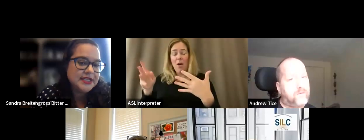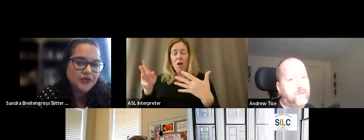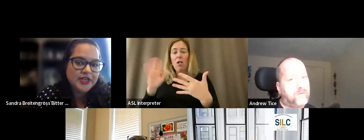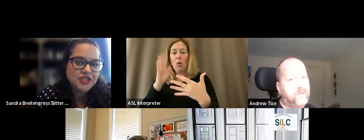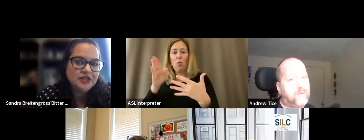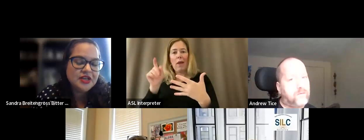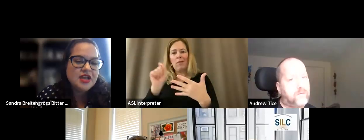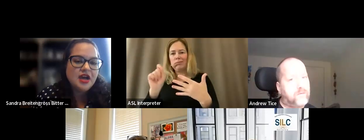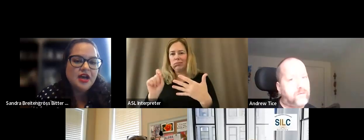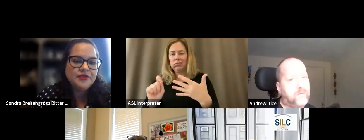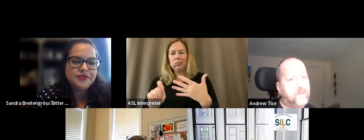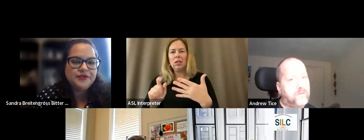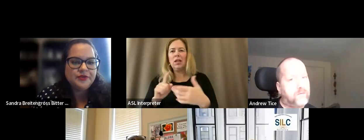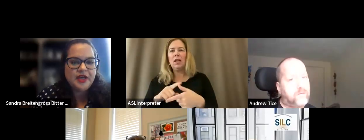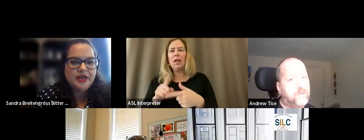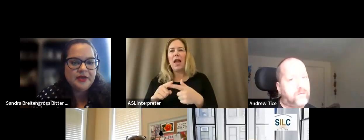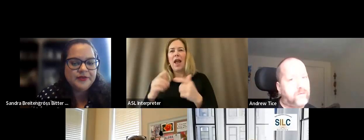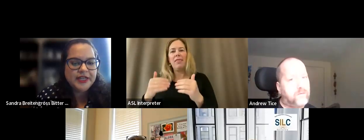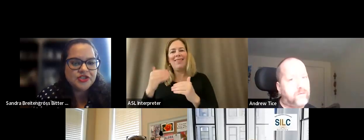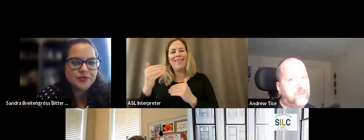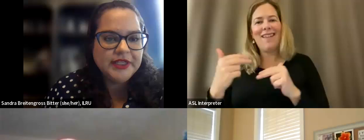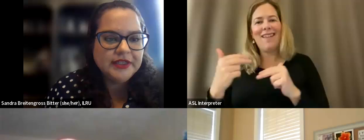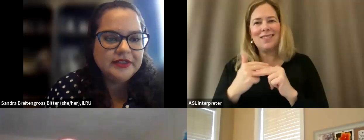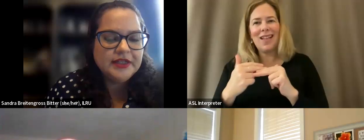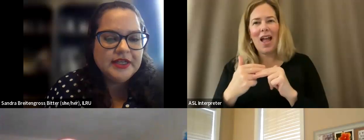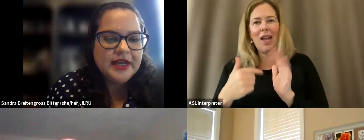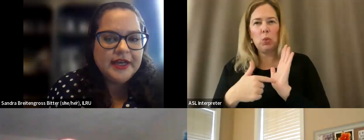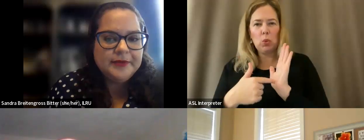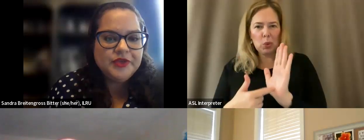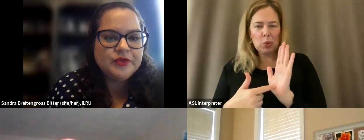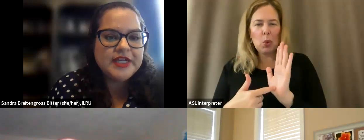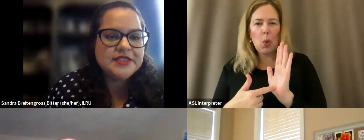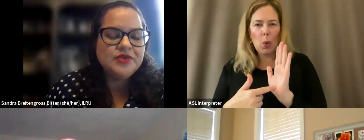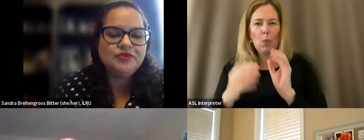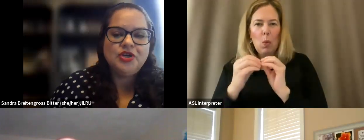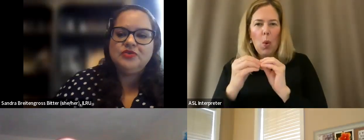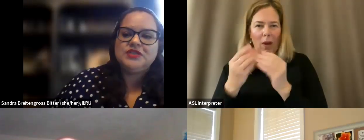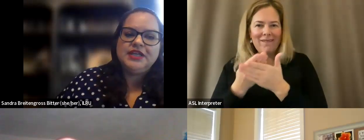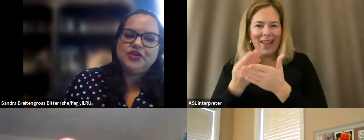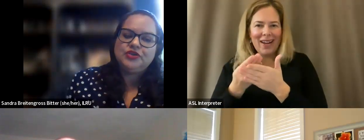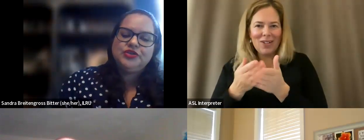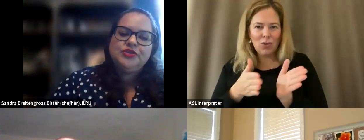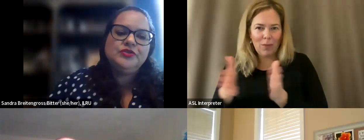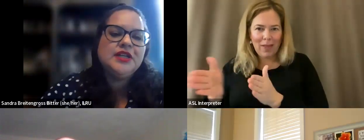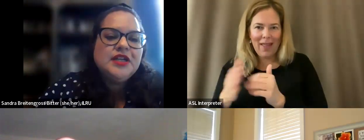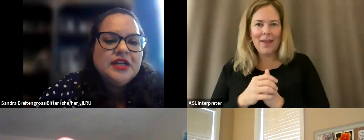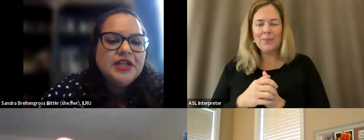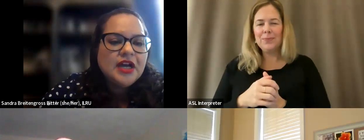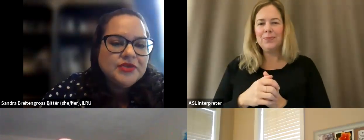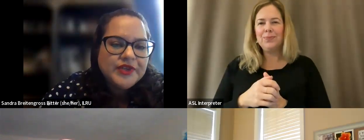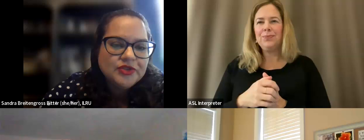is a continuation of the financial plan. The rest of the rows